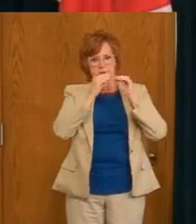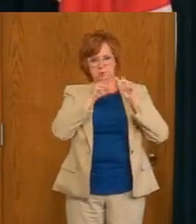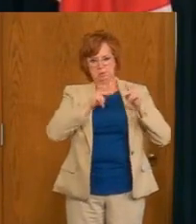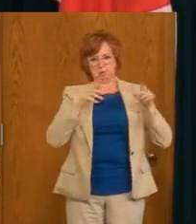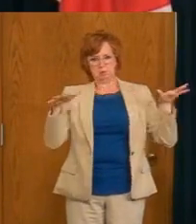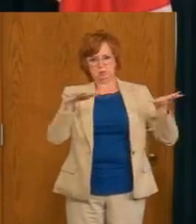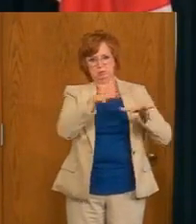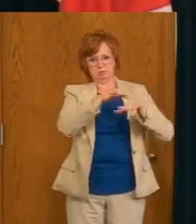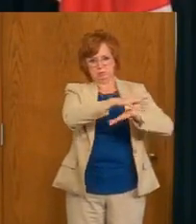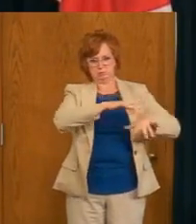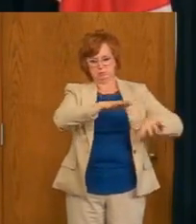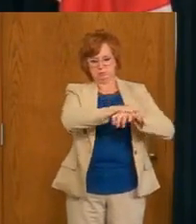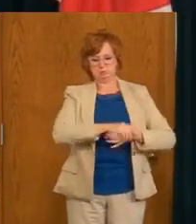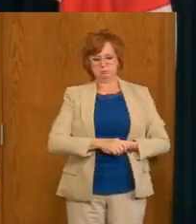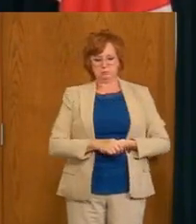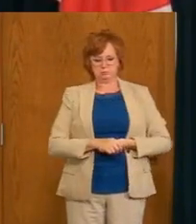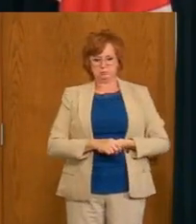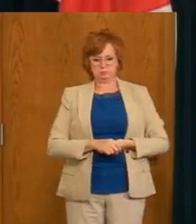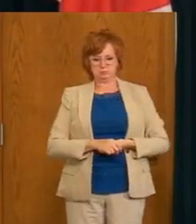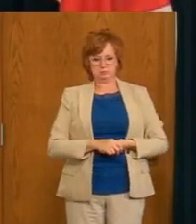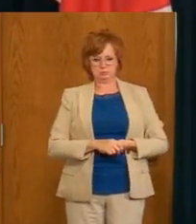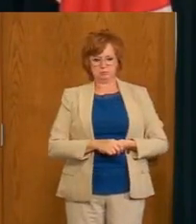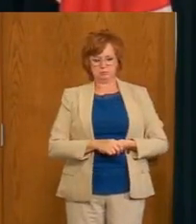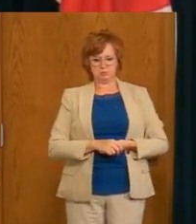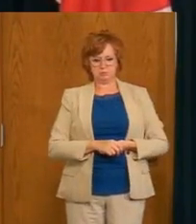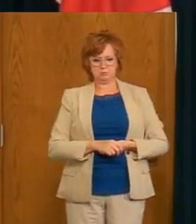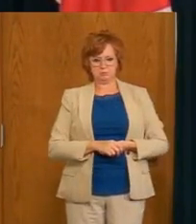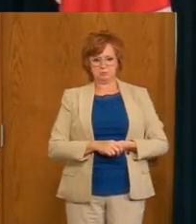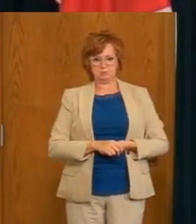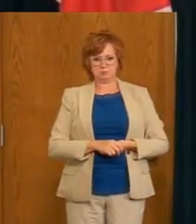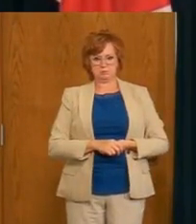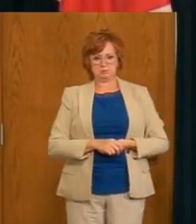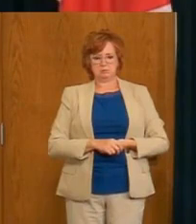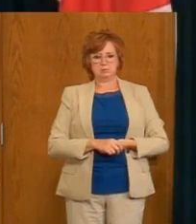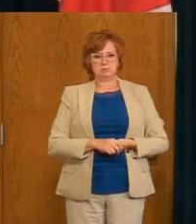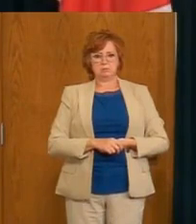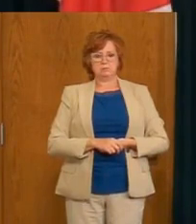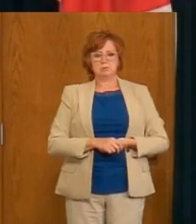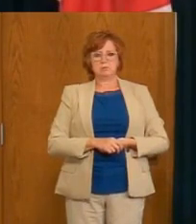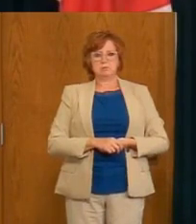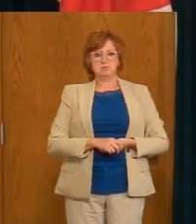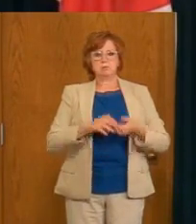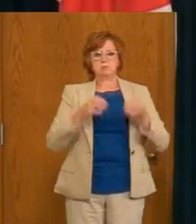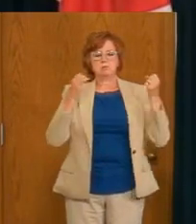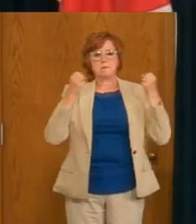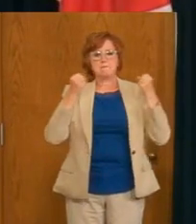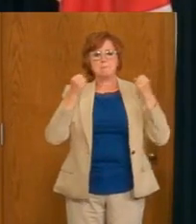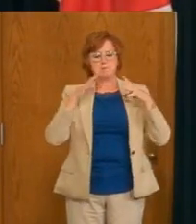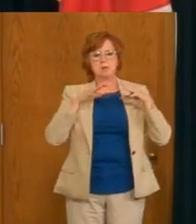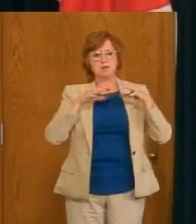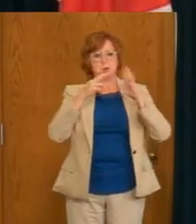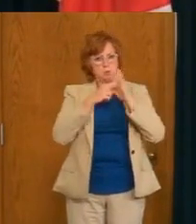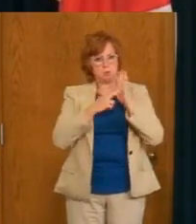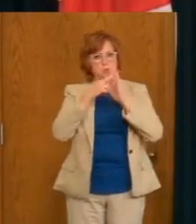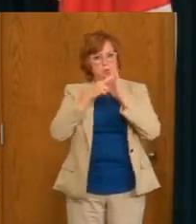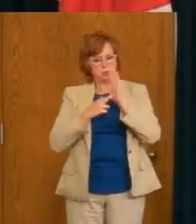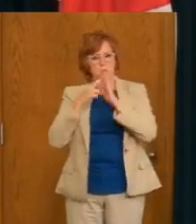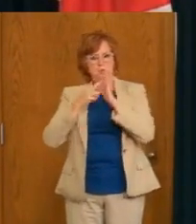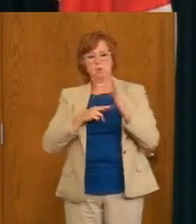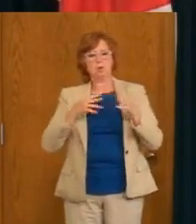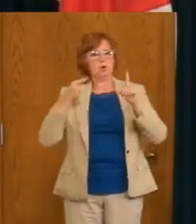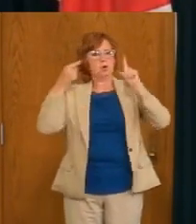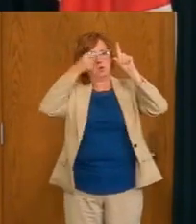summer. However, as we have went through the course of the past year, we've utilized various